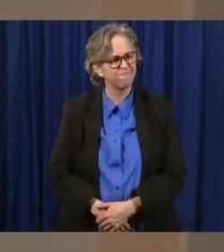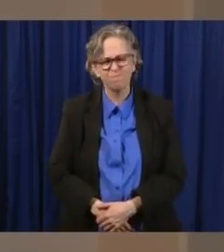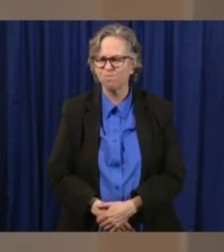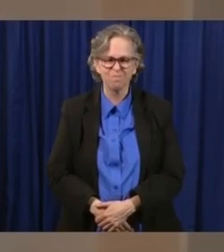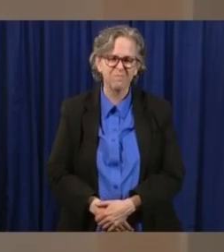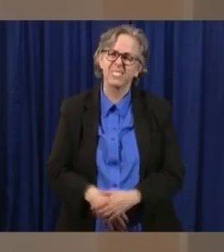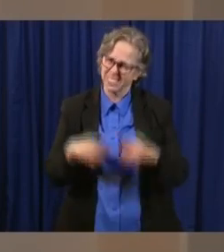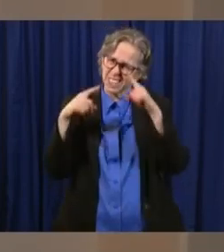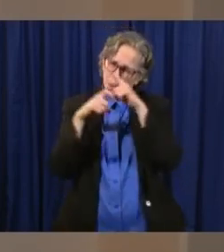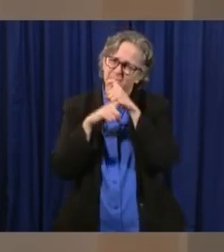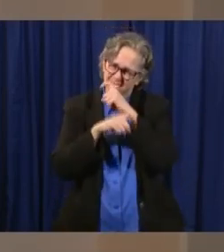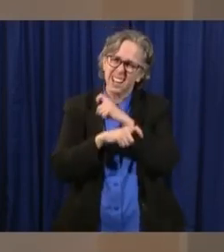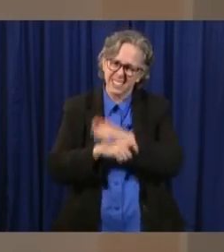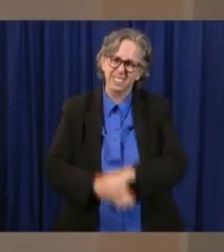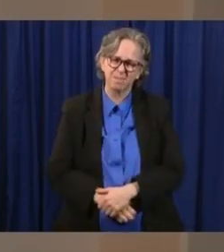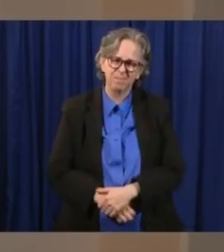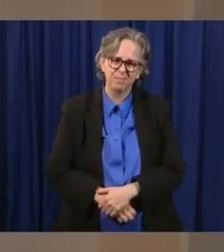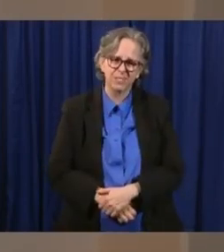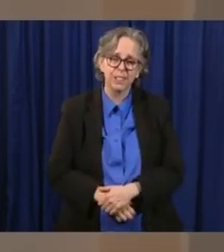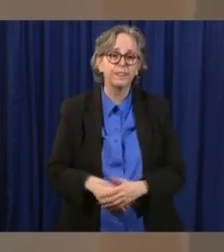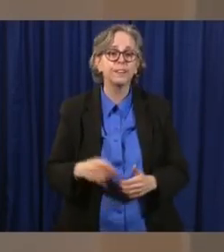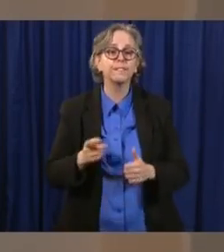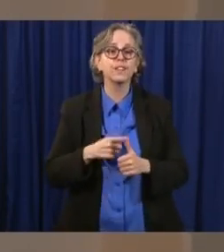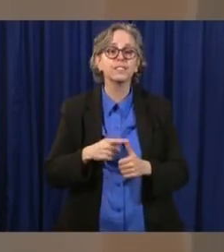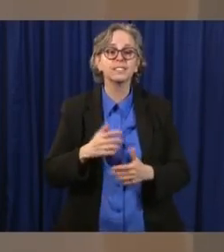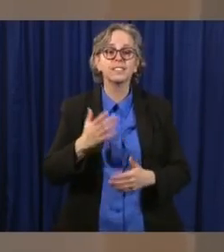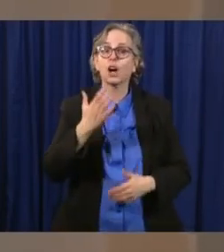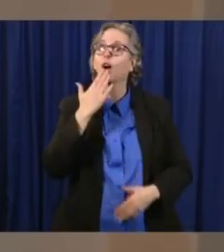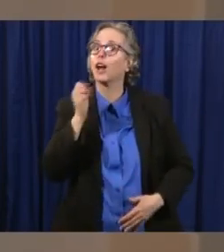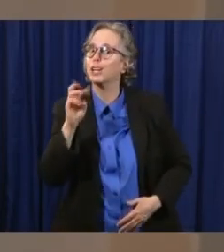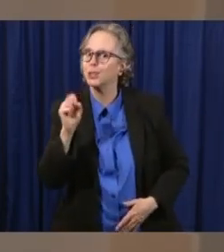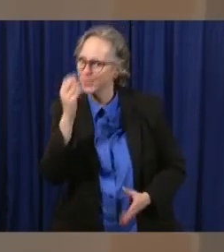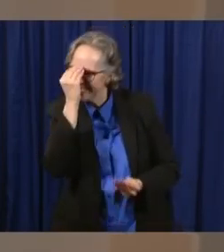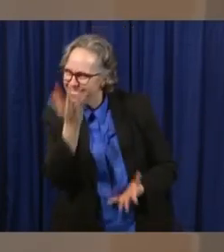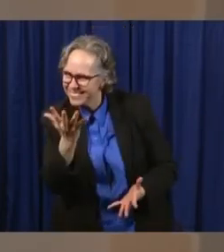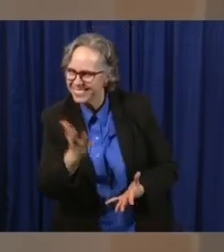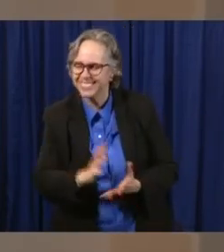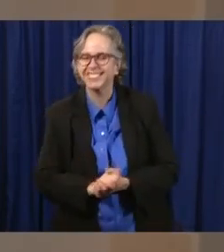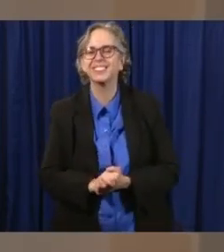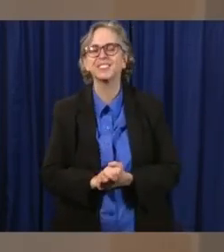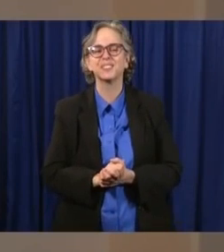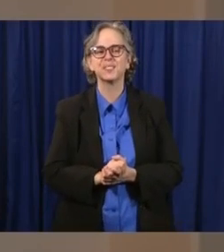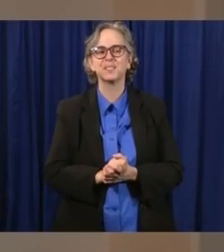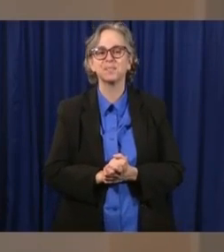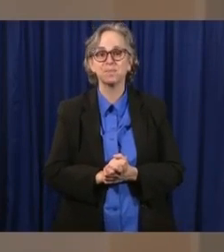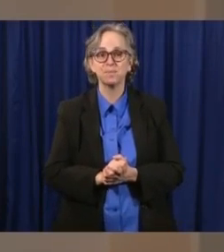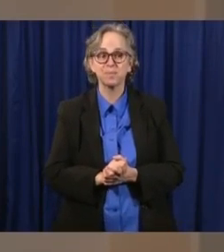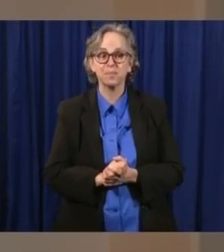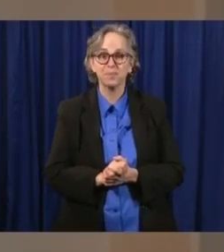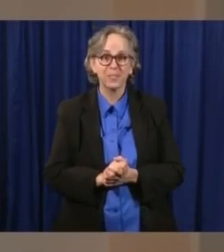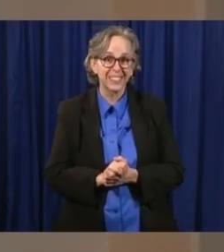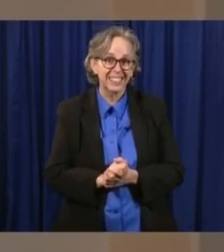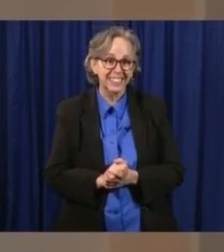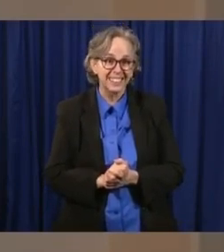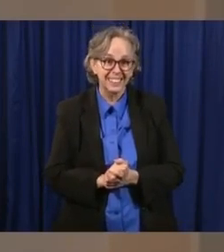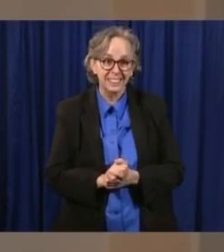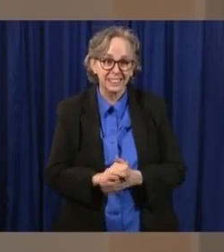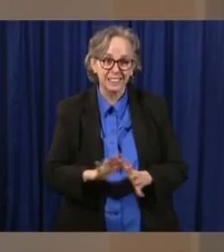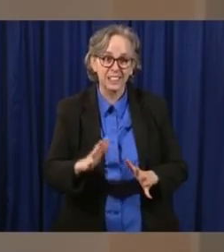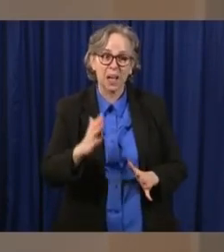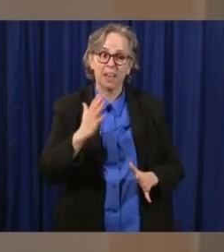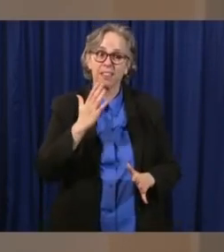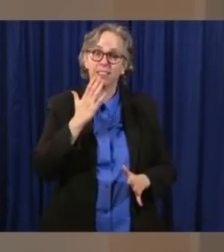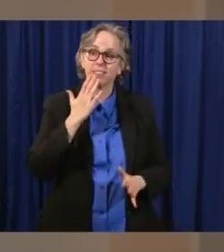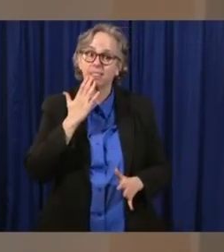first want to start with the good news. The good news is that thanks to the wisdom and decisive action of the